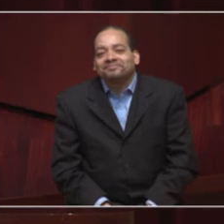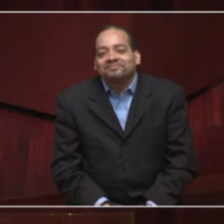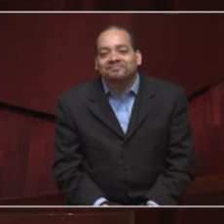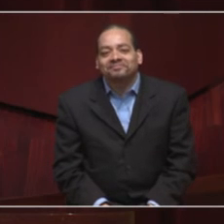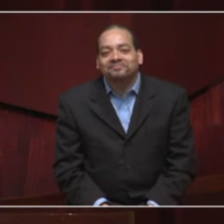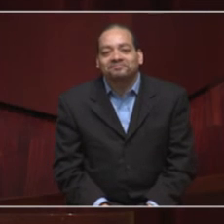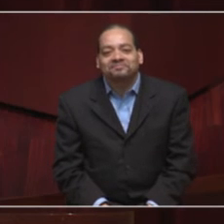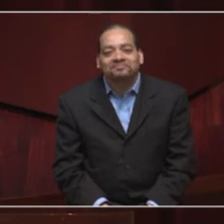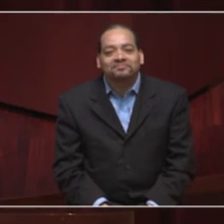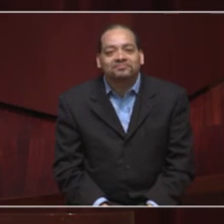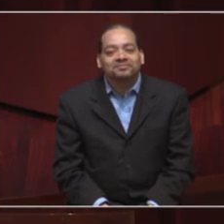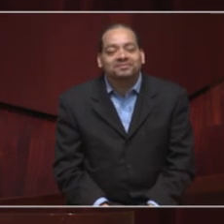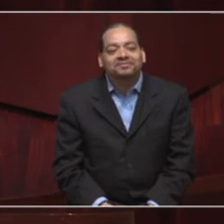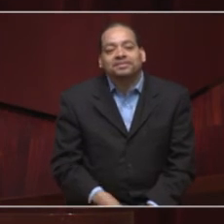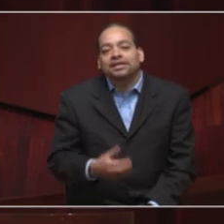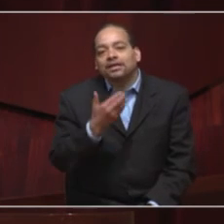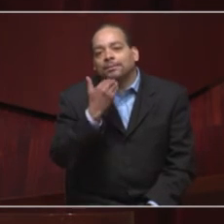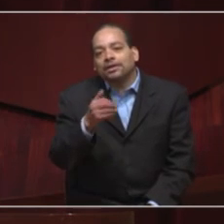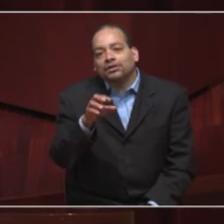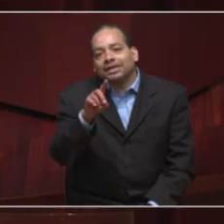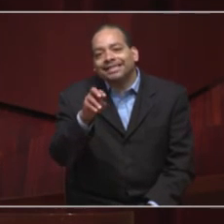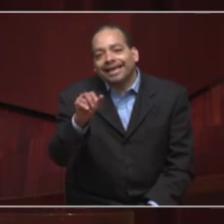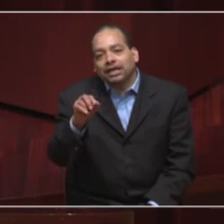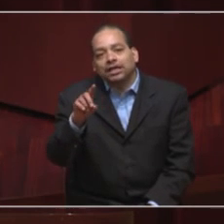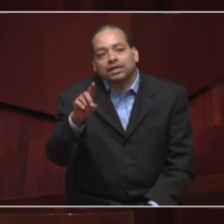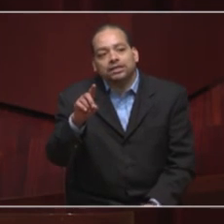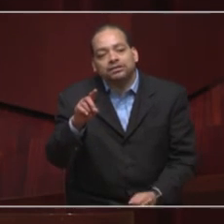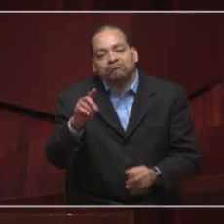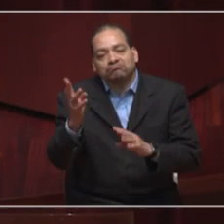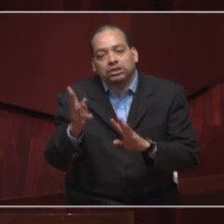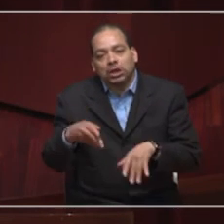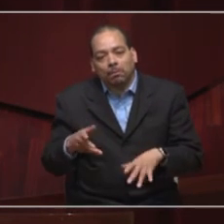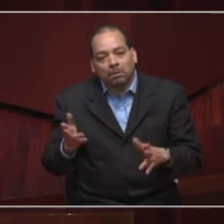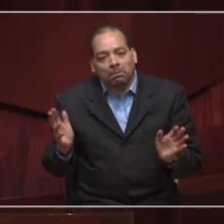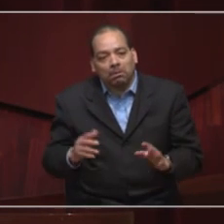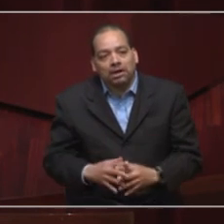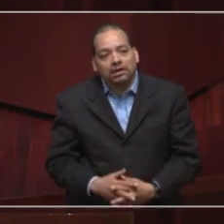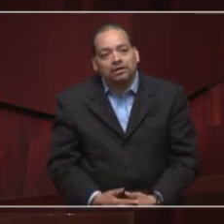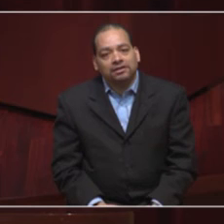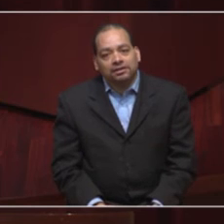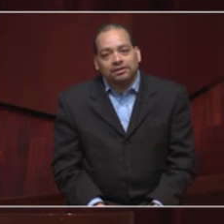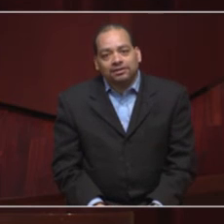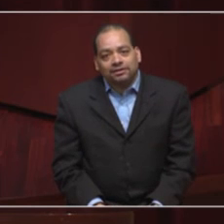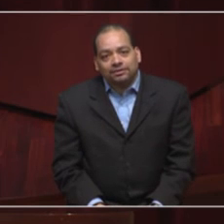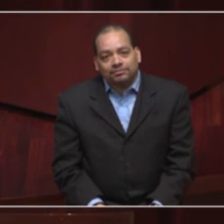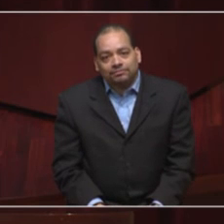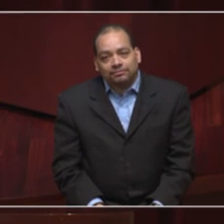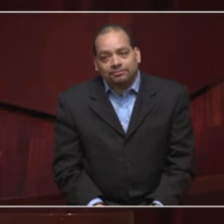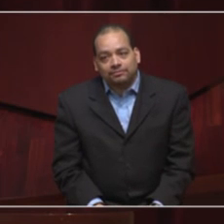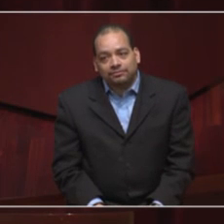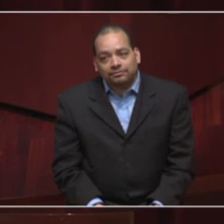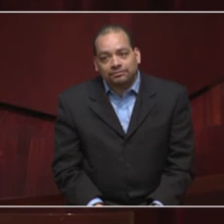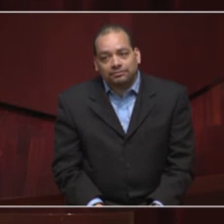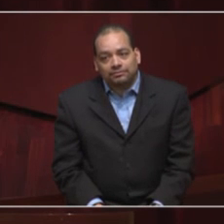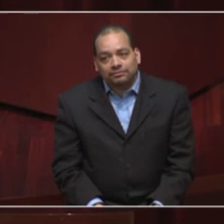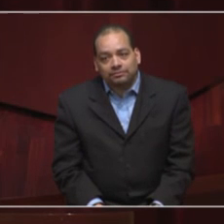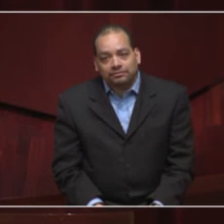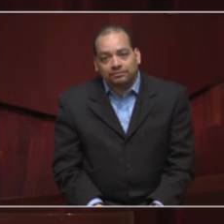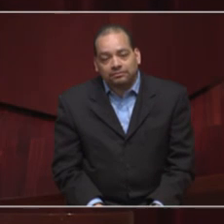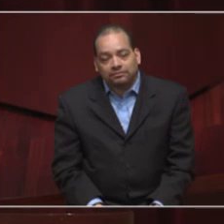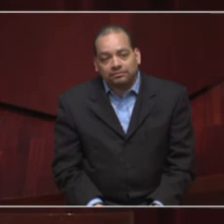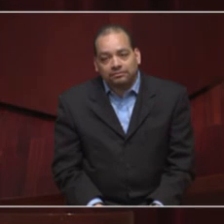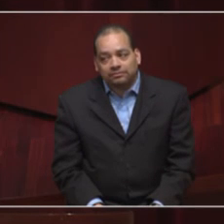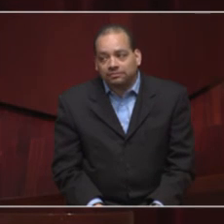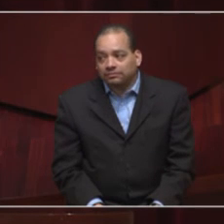Just give them Absolutely. a data dump and let them feed themselves. Sure, got it. Anybody